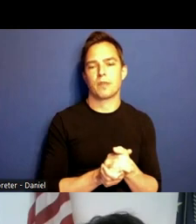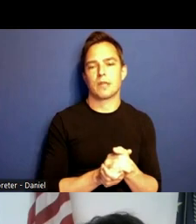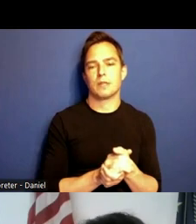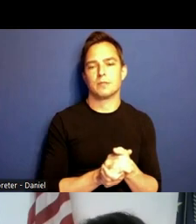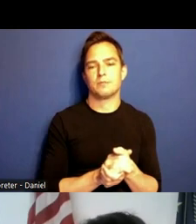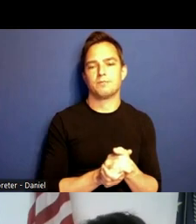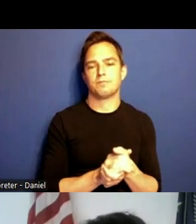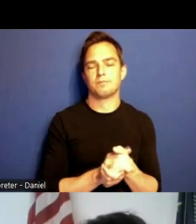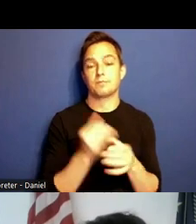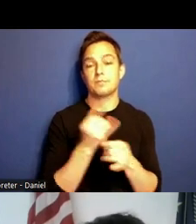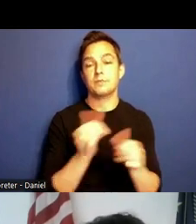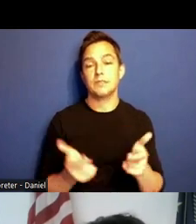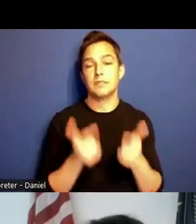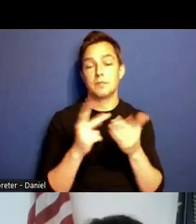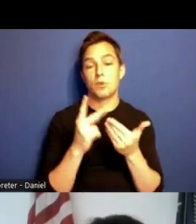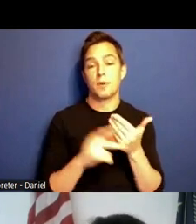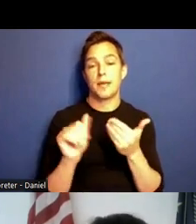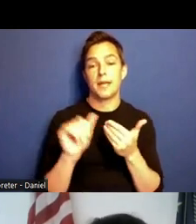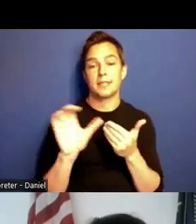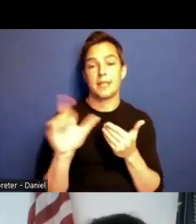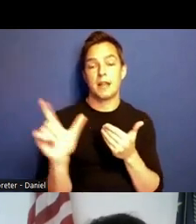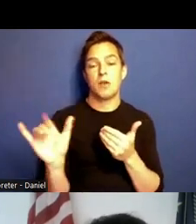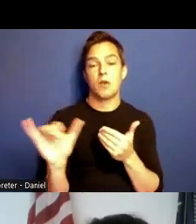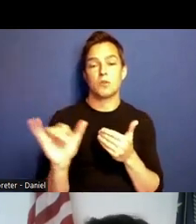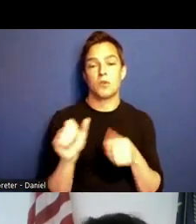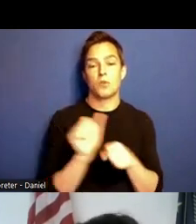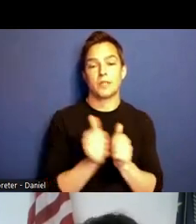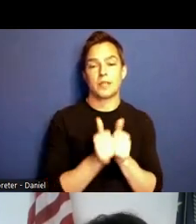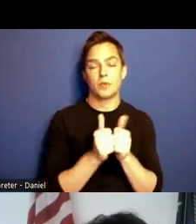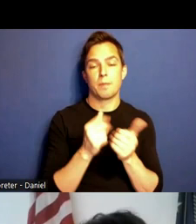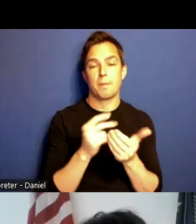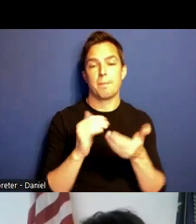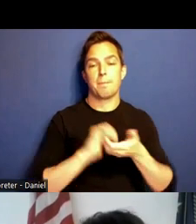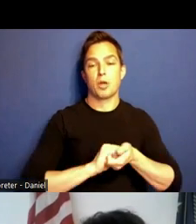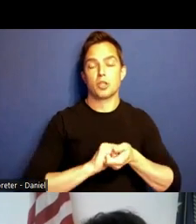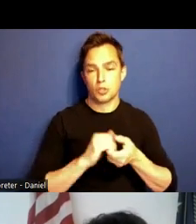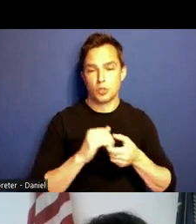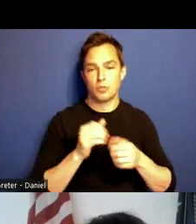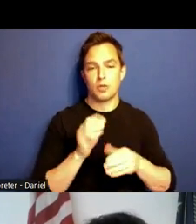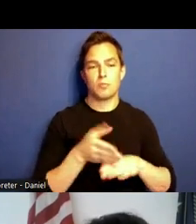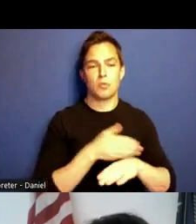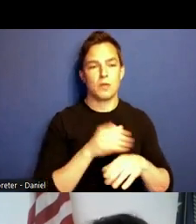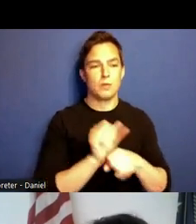Our independent living programs at ACL are also working with partners to improve employment opportunities.